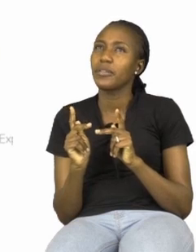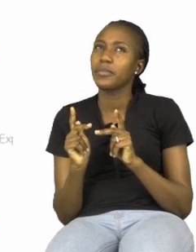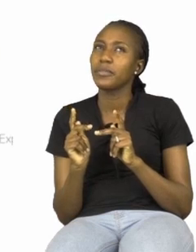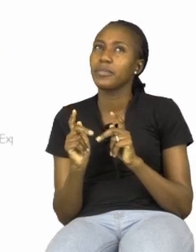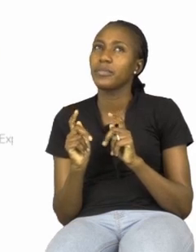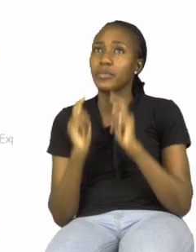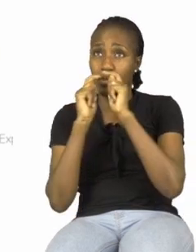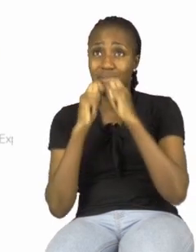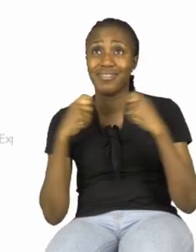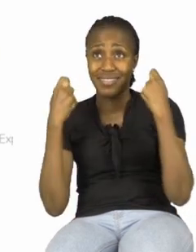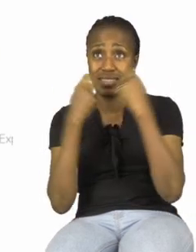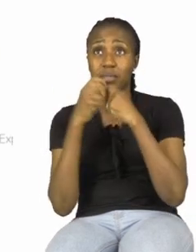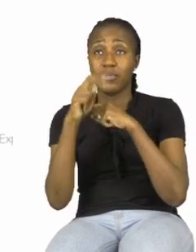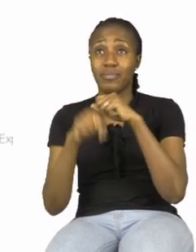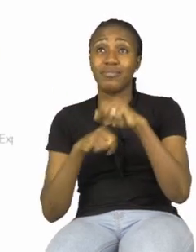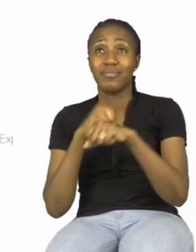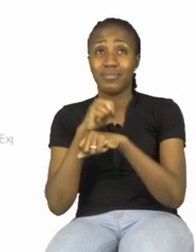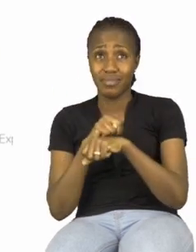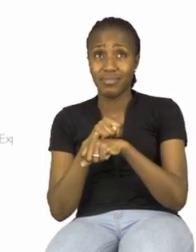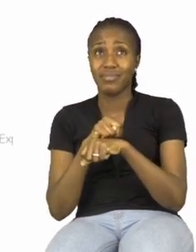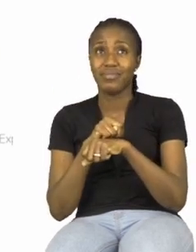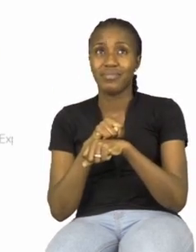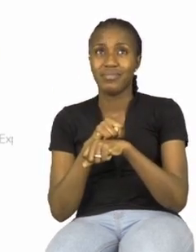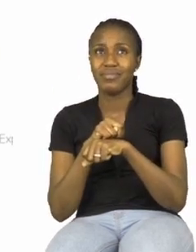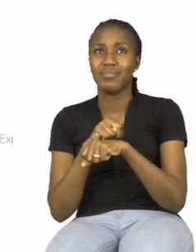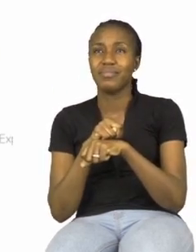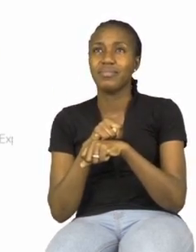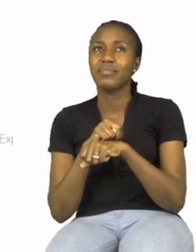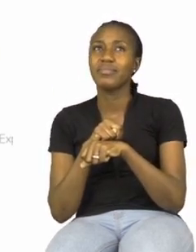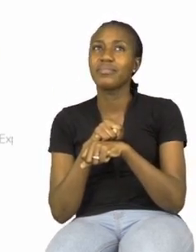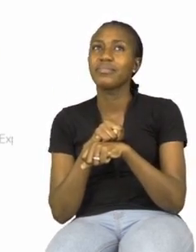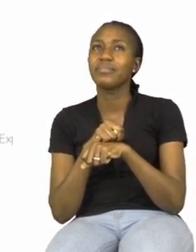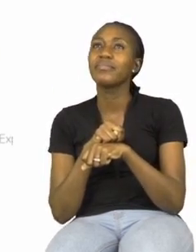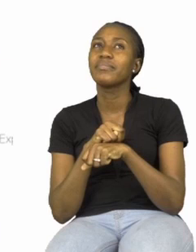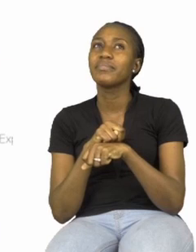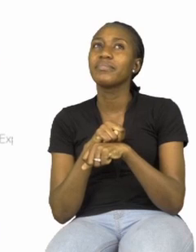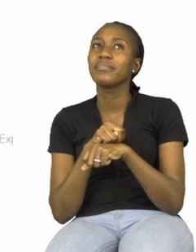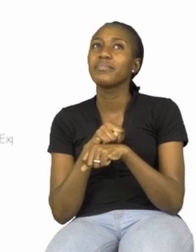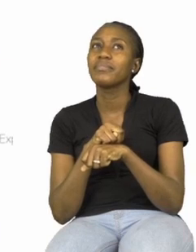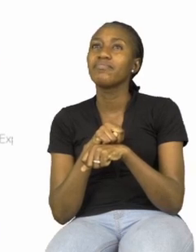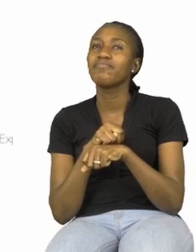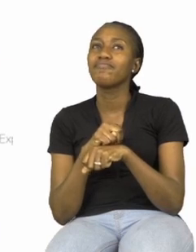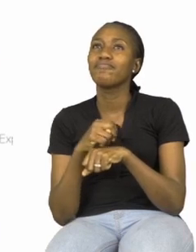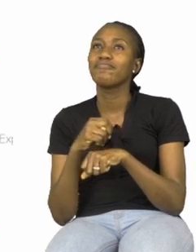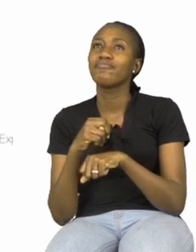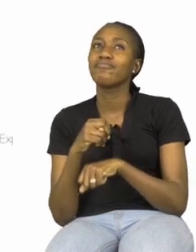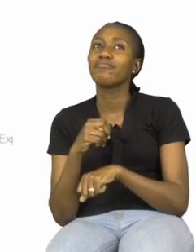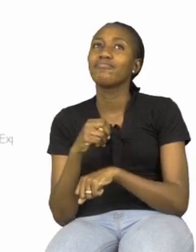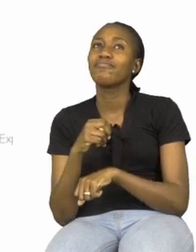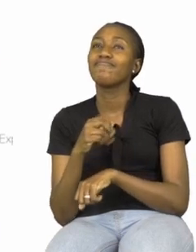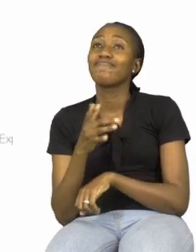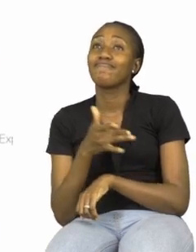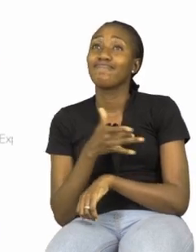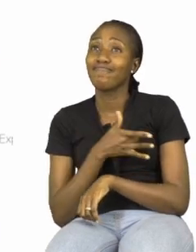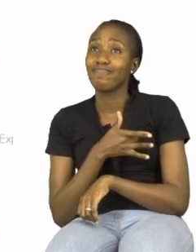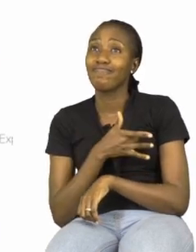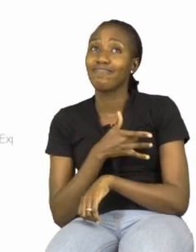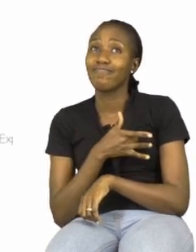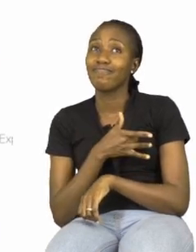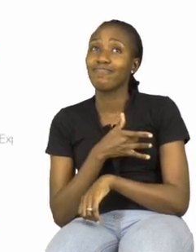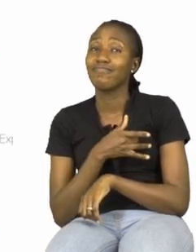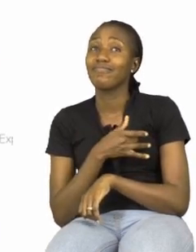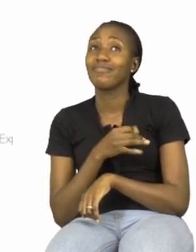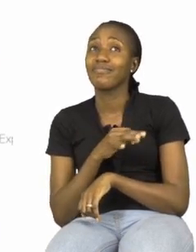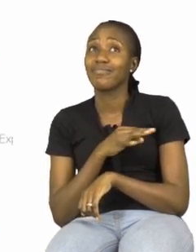Our national teams, let me rather keep to the seniors for now. Female, I think from underdog to top